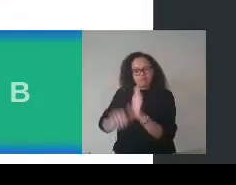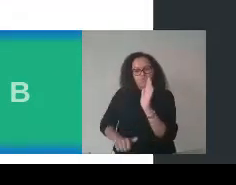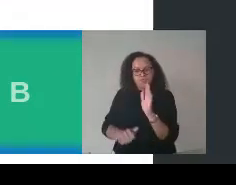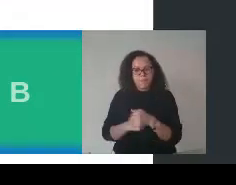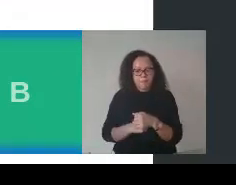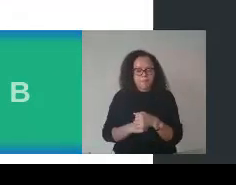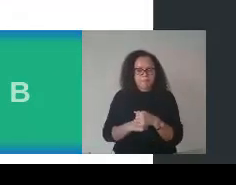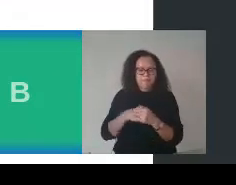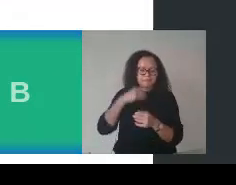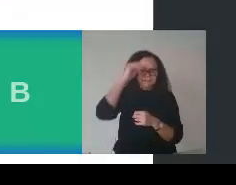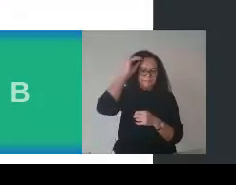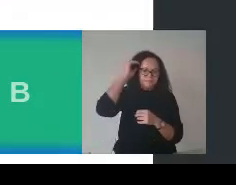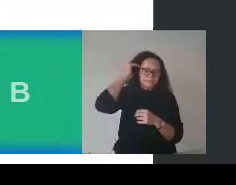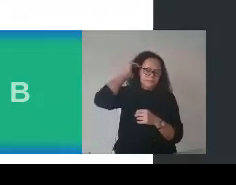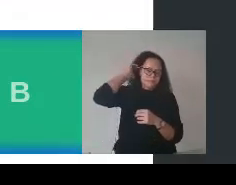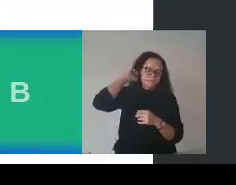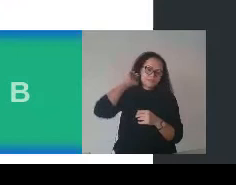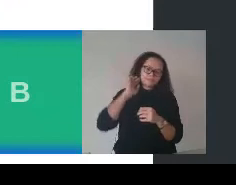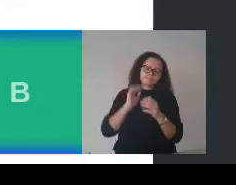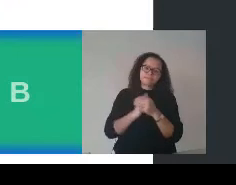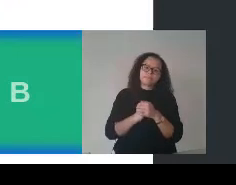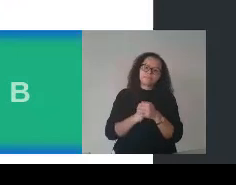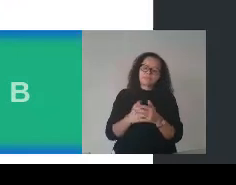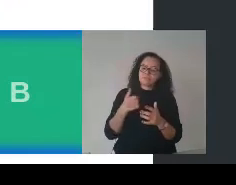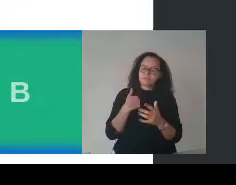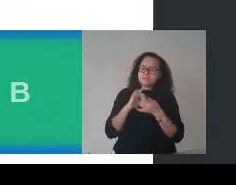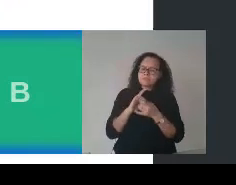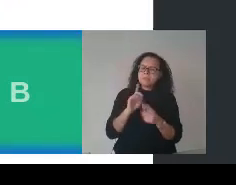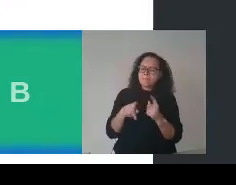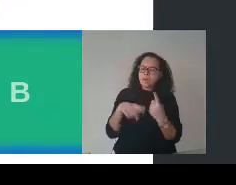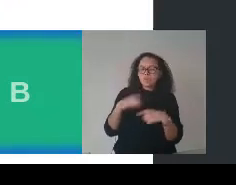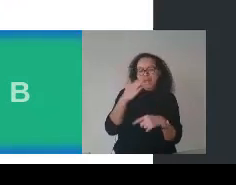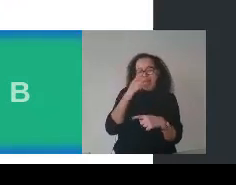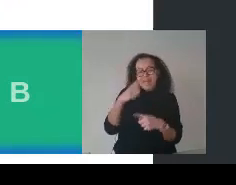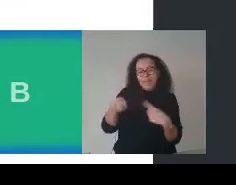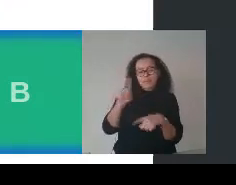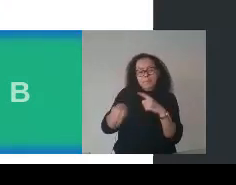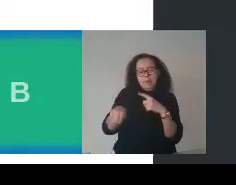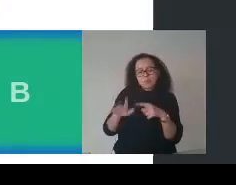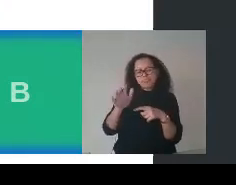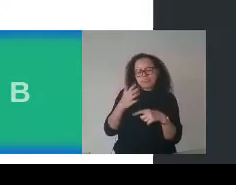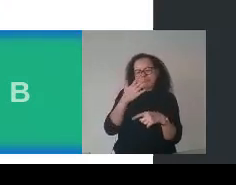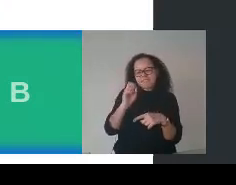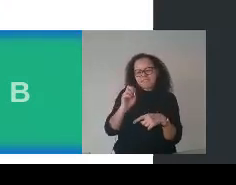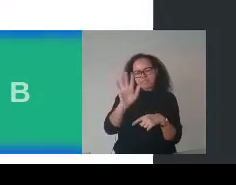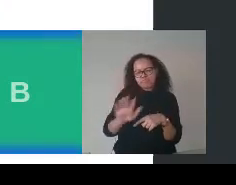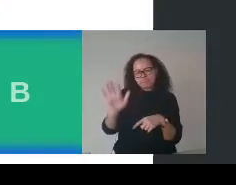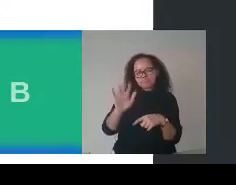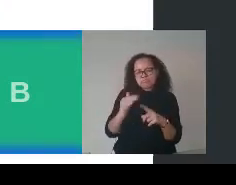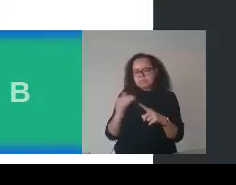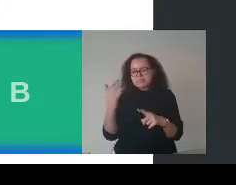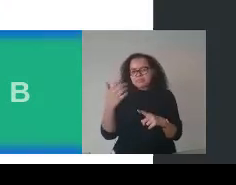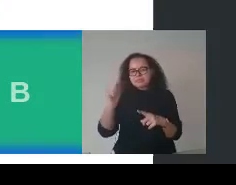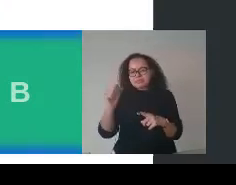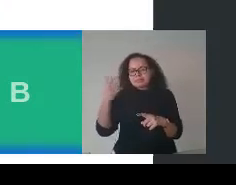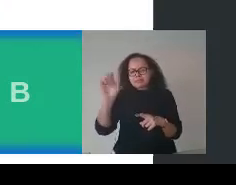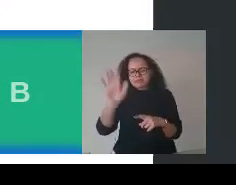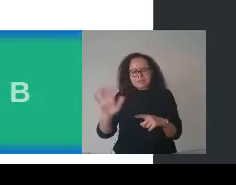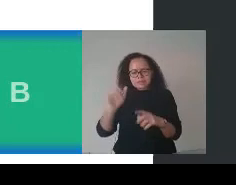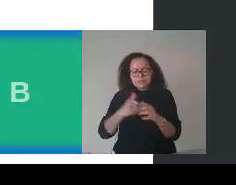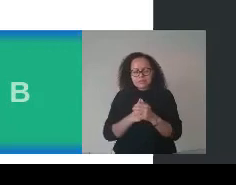slide. We work predominantly with people over 50, generally older than that, in their 60s and 70s. Generally, people